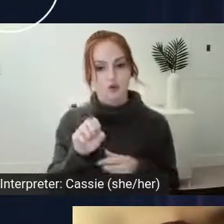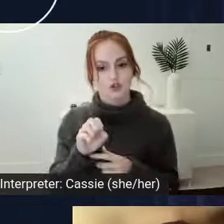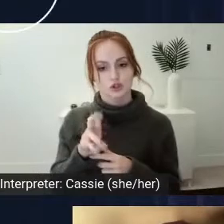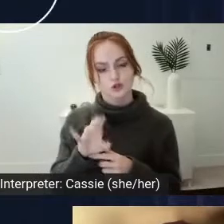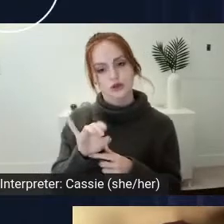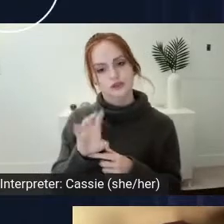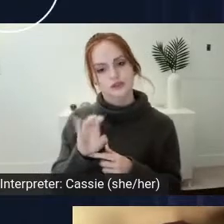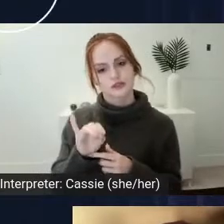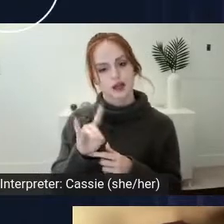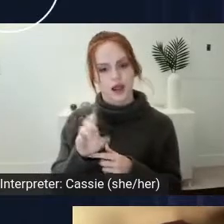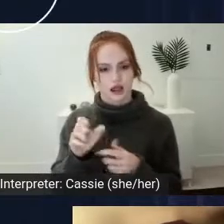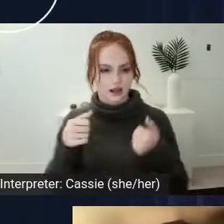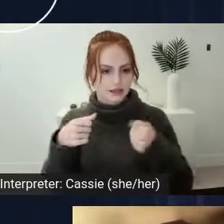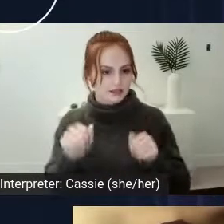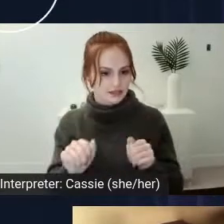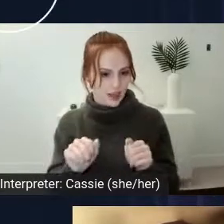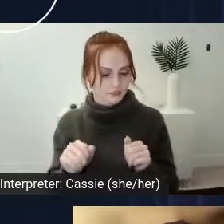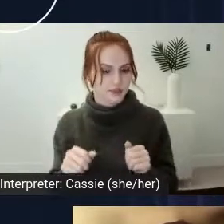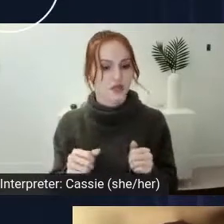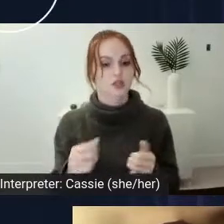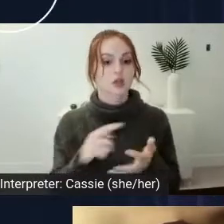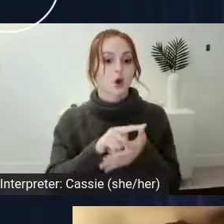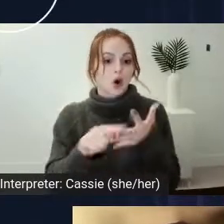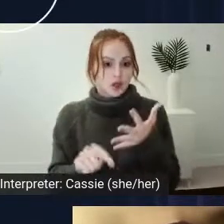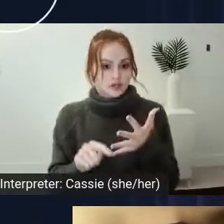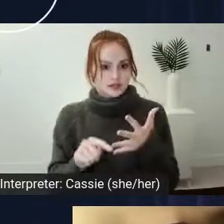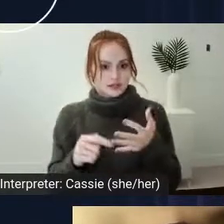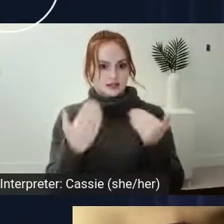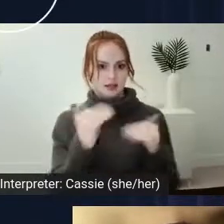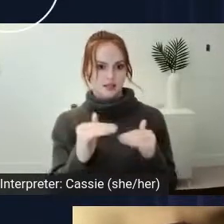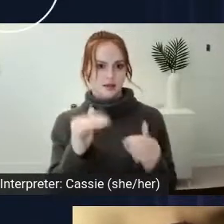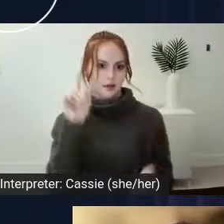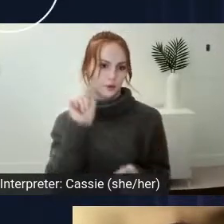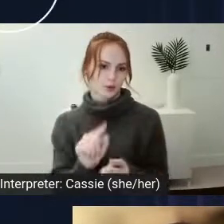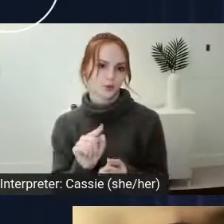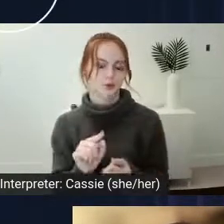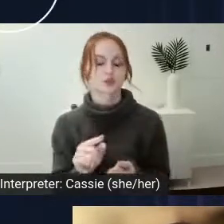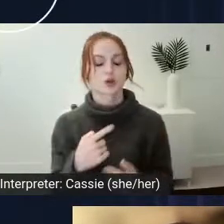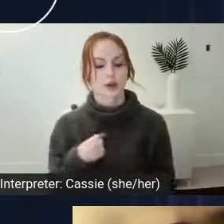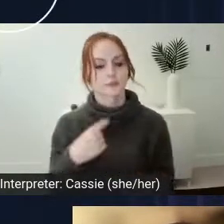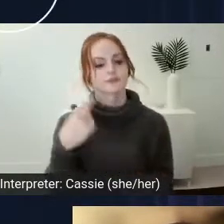So I think it speaks to the importance of the mental health